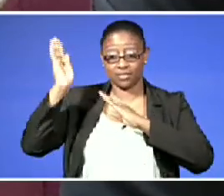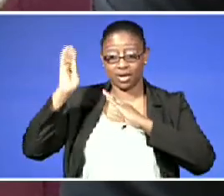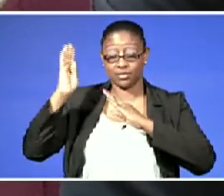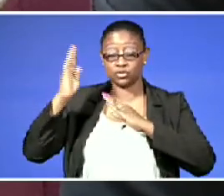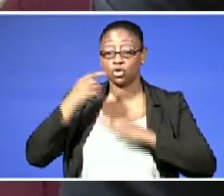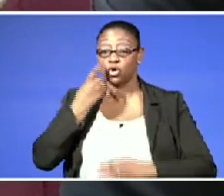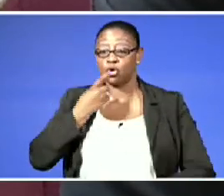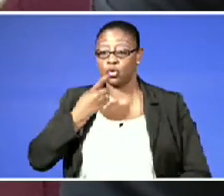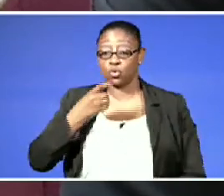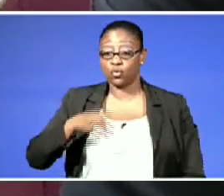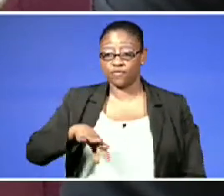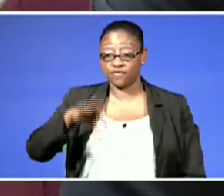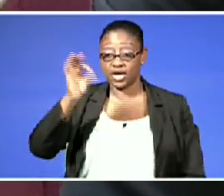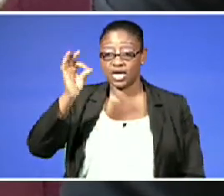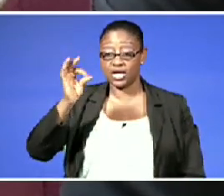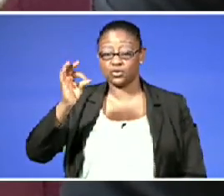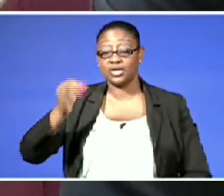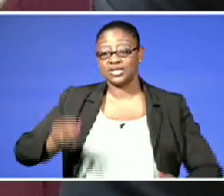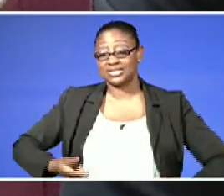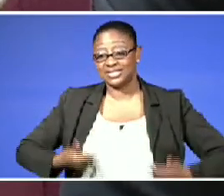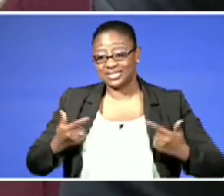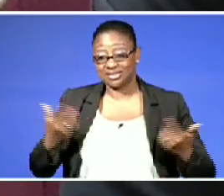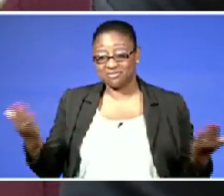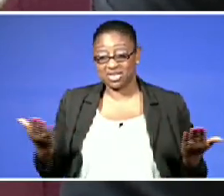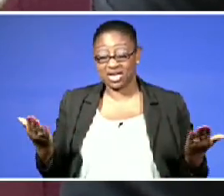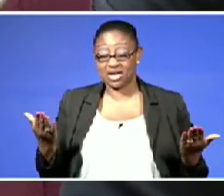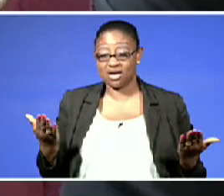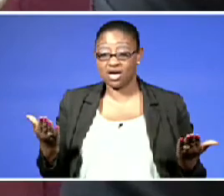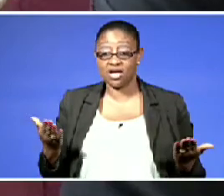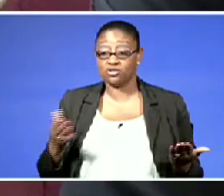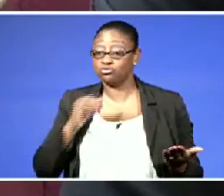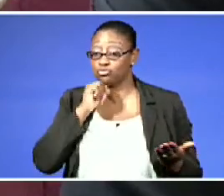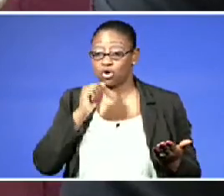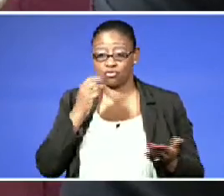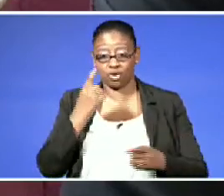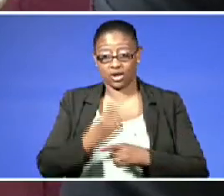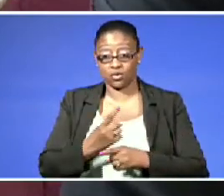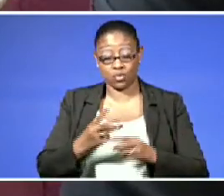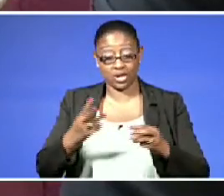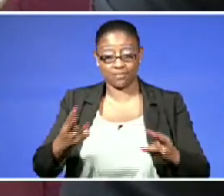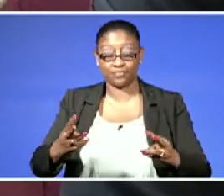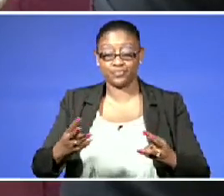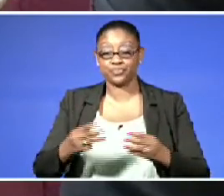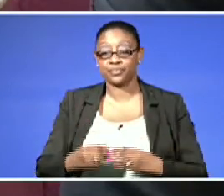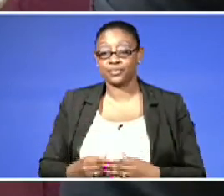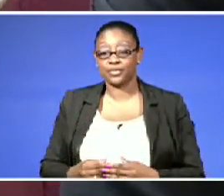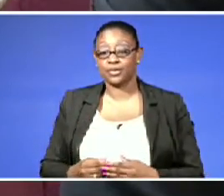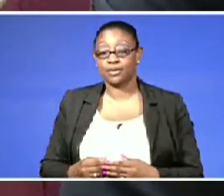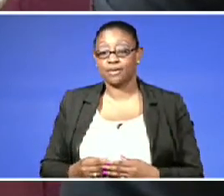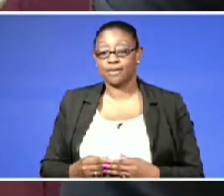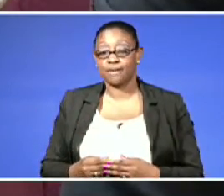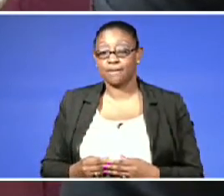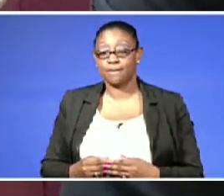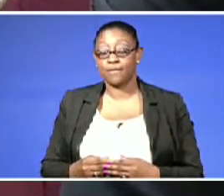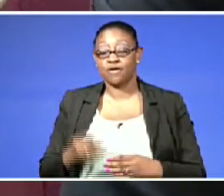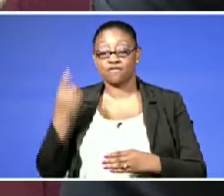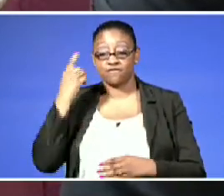are found to have landed irregularly or illegally, or to have remained contrary to the law,